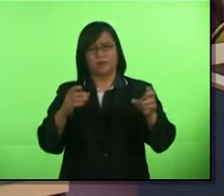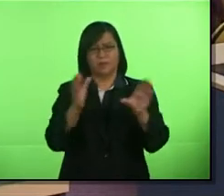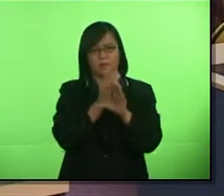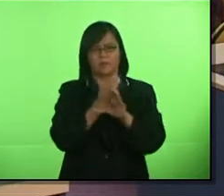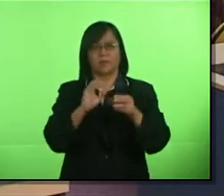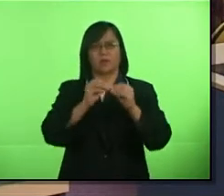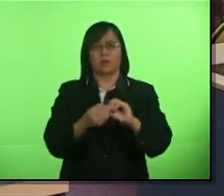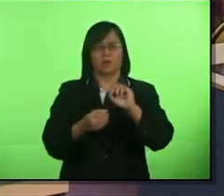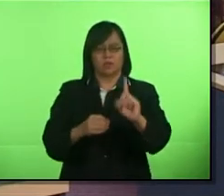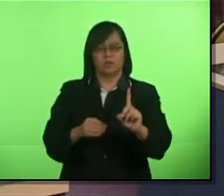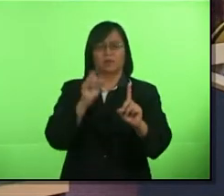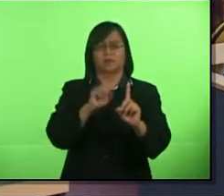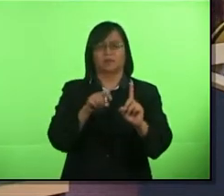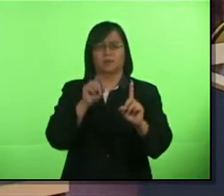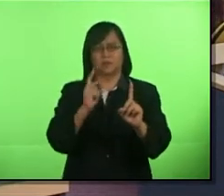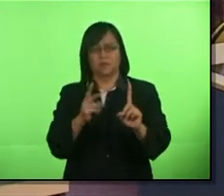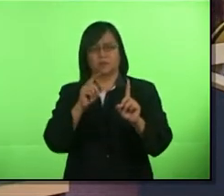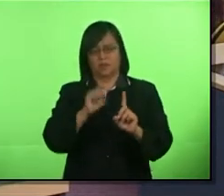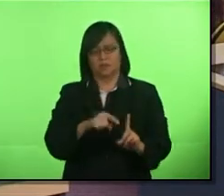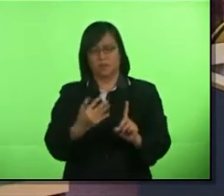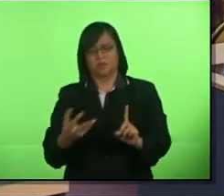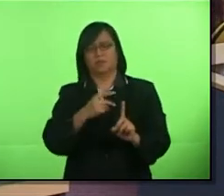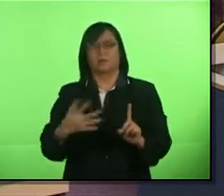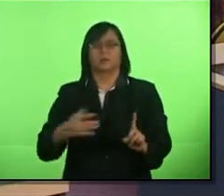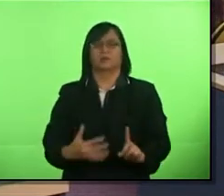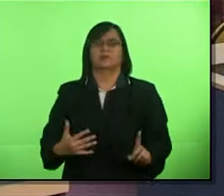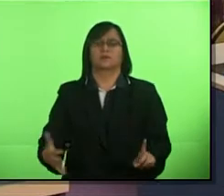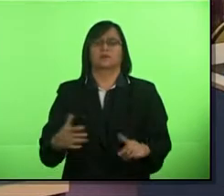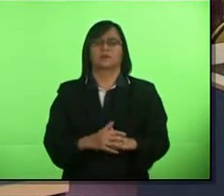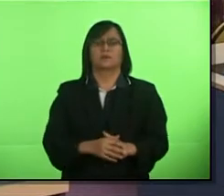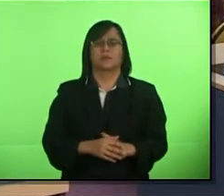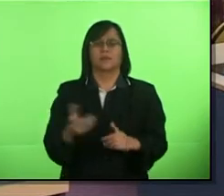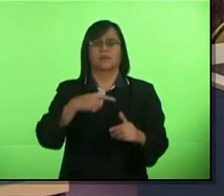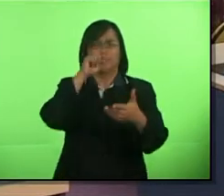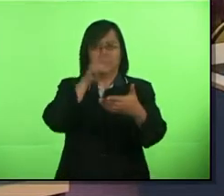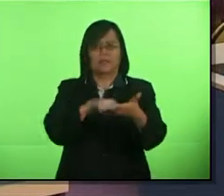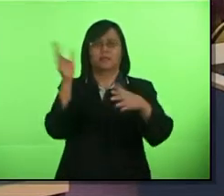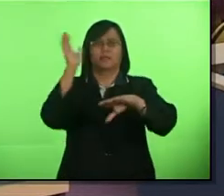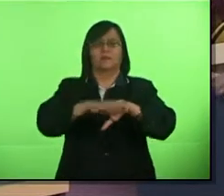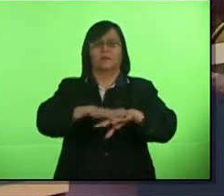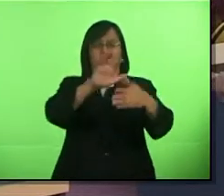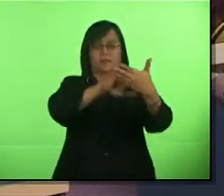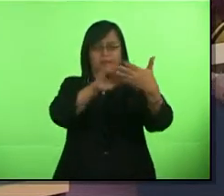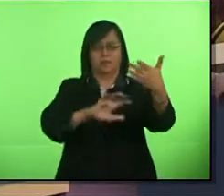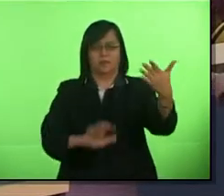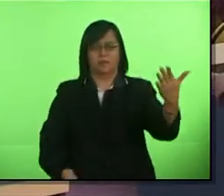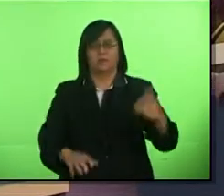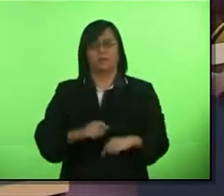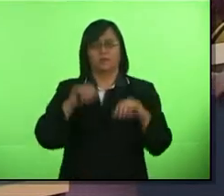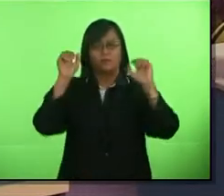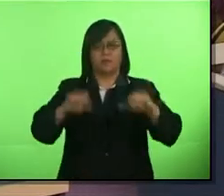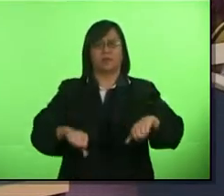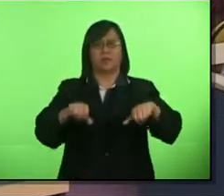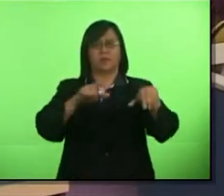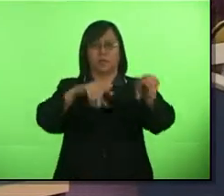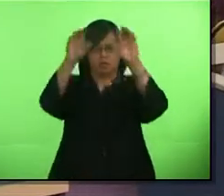You did find it? Outline. Is that? Okay, now, terus dia. Can we jump to number 13?